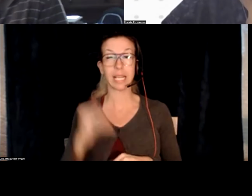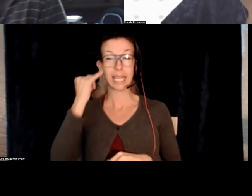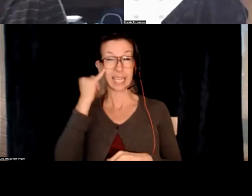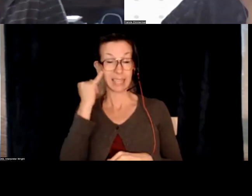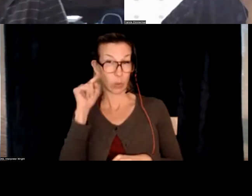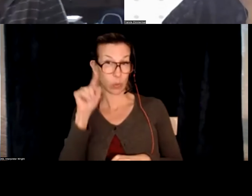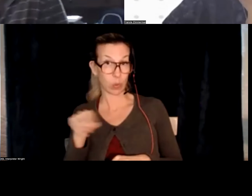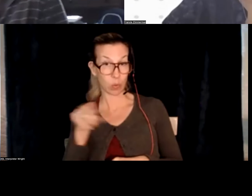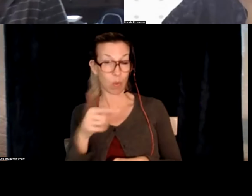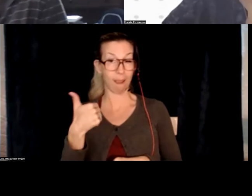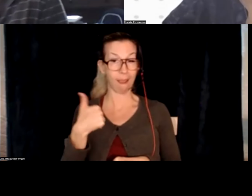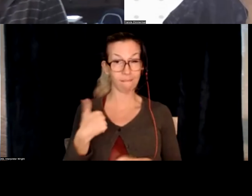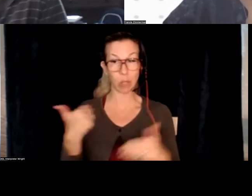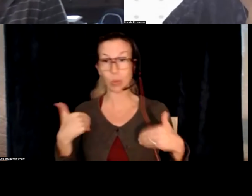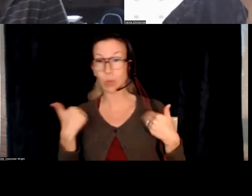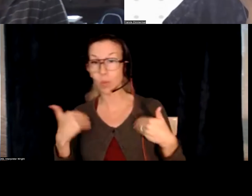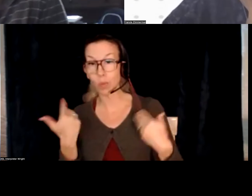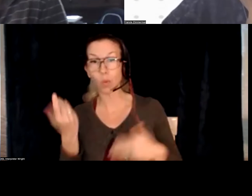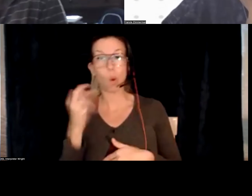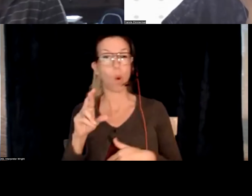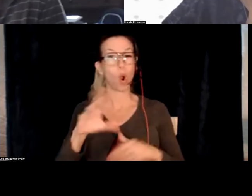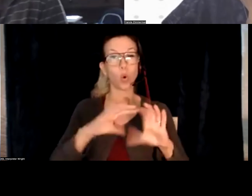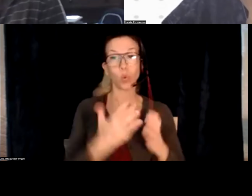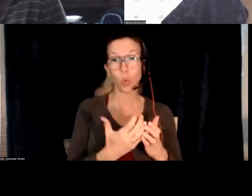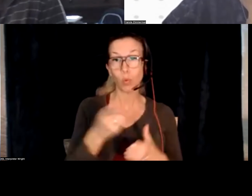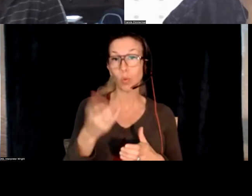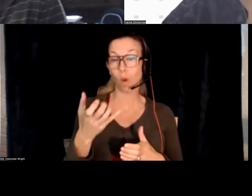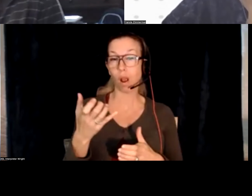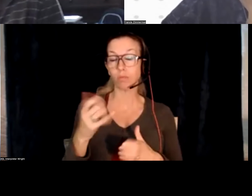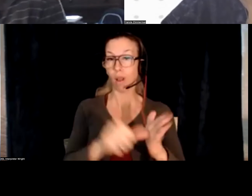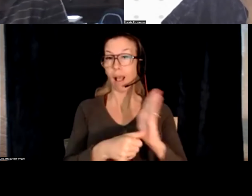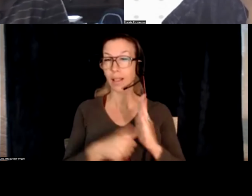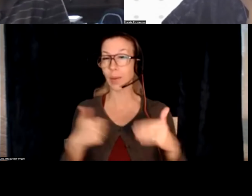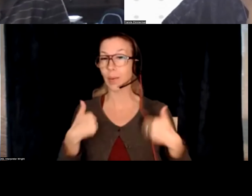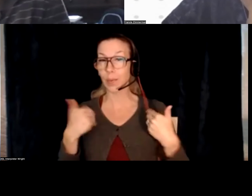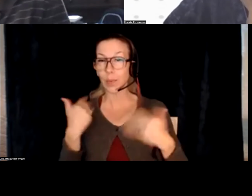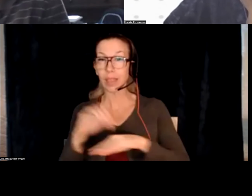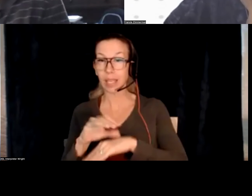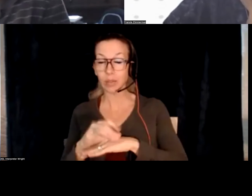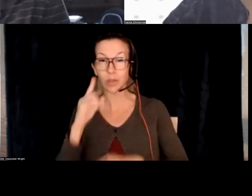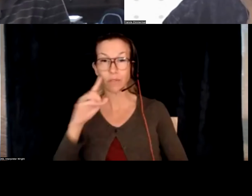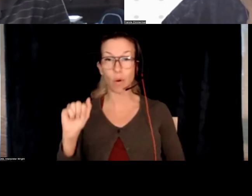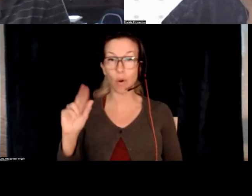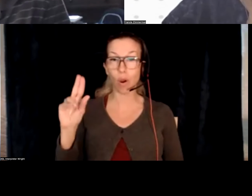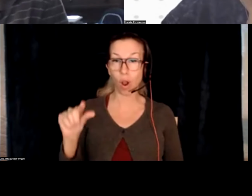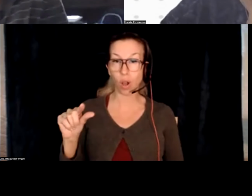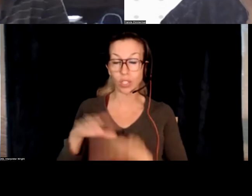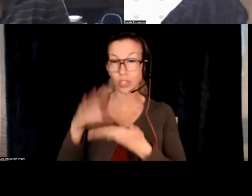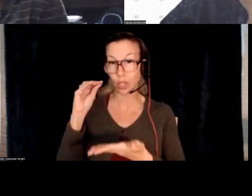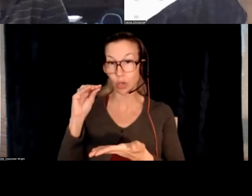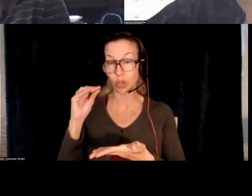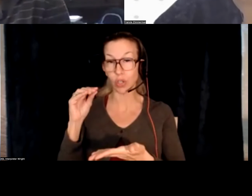youth or a group that you want to highlight, a youth council for our August learning